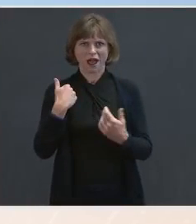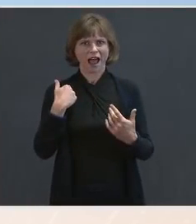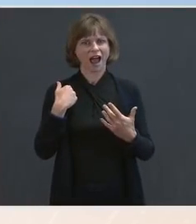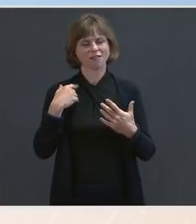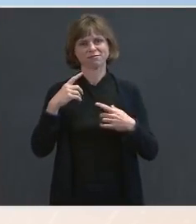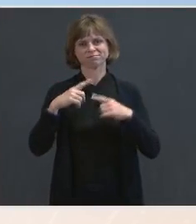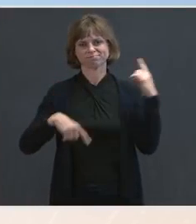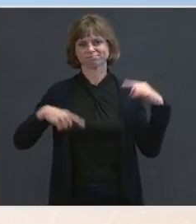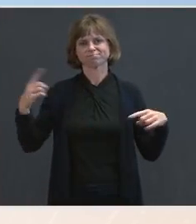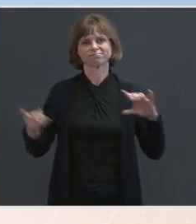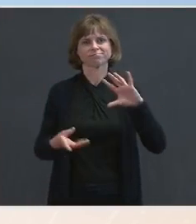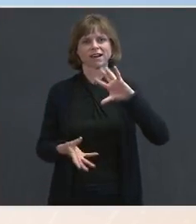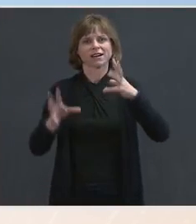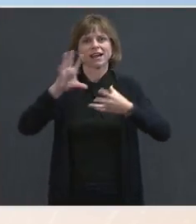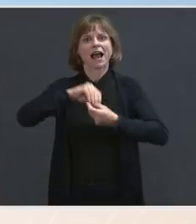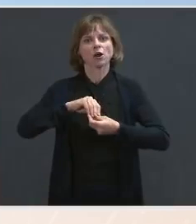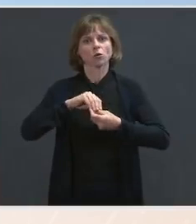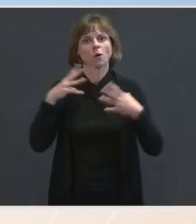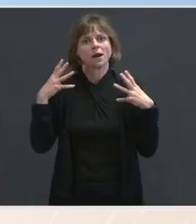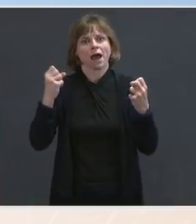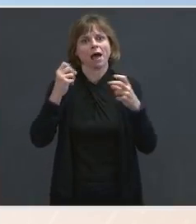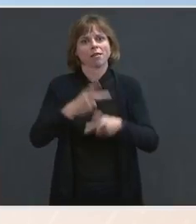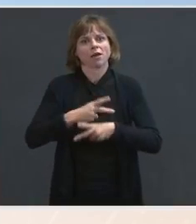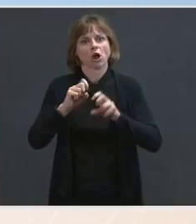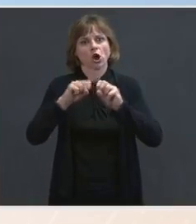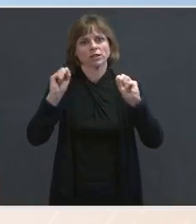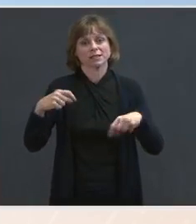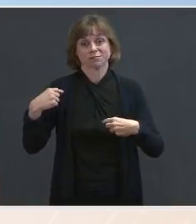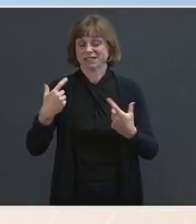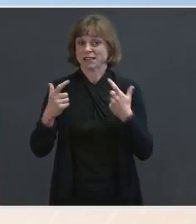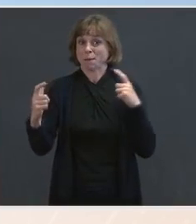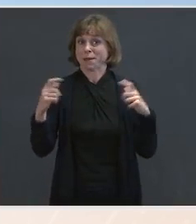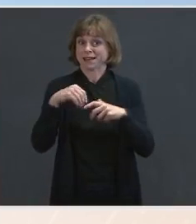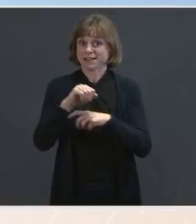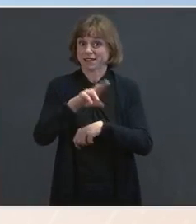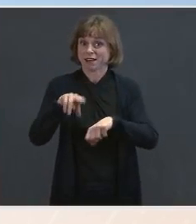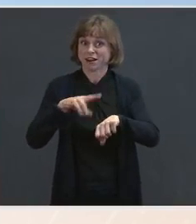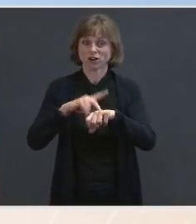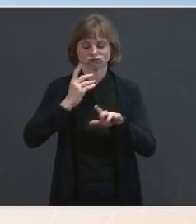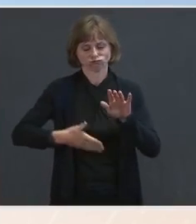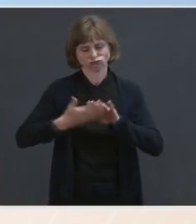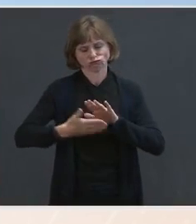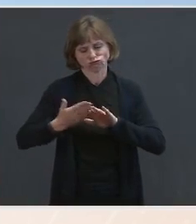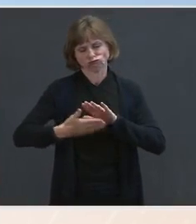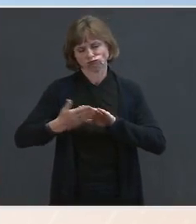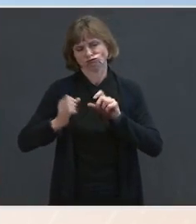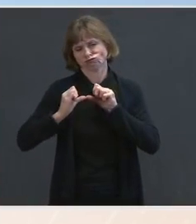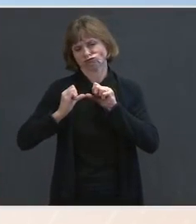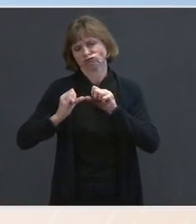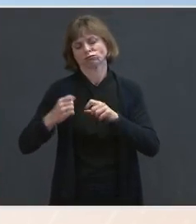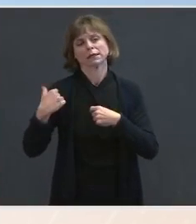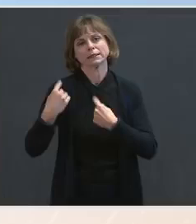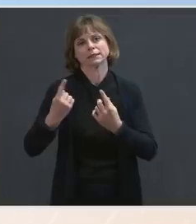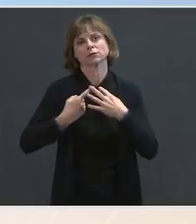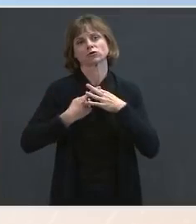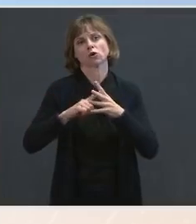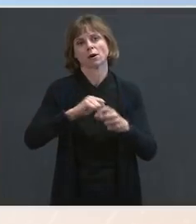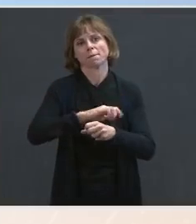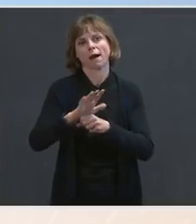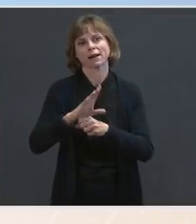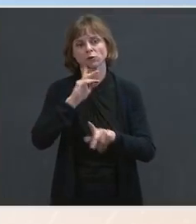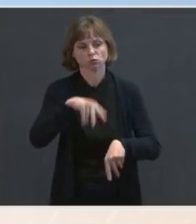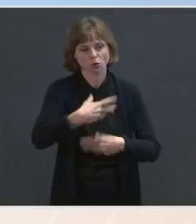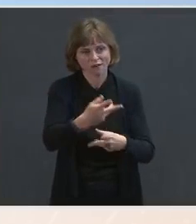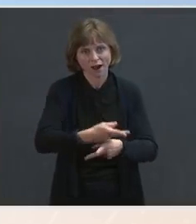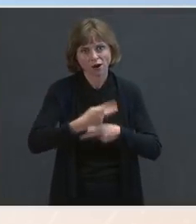largest in the nation, has been running nonstop since the start of the pandemic to provide much-needed care to infected veterans and vaccines